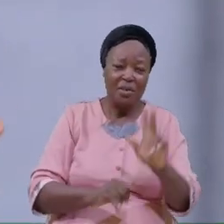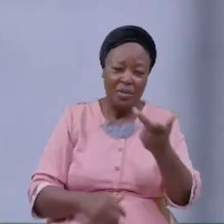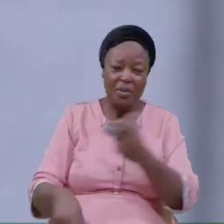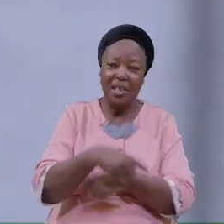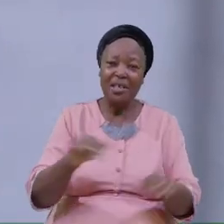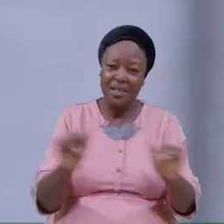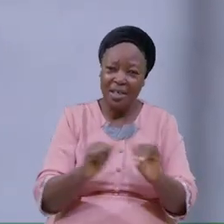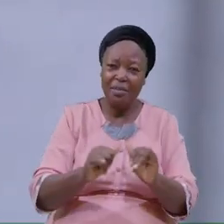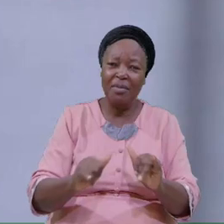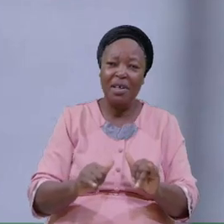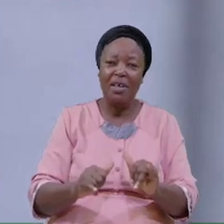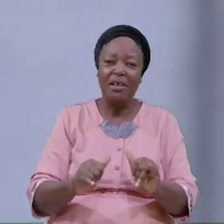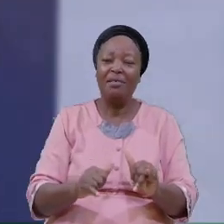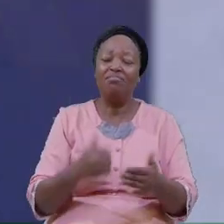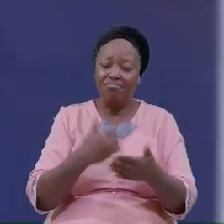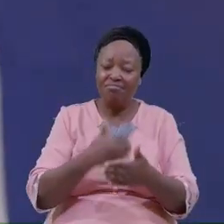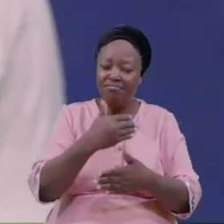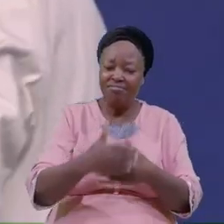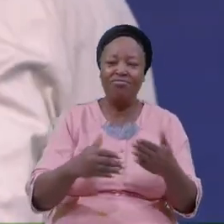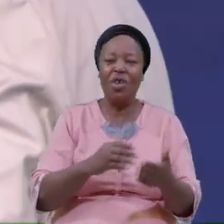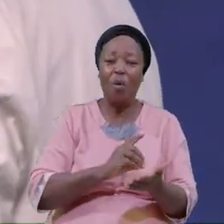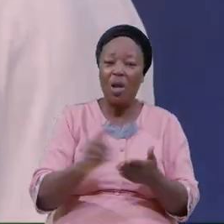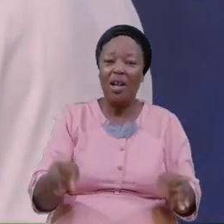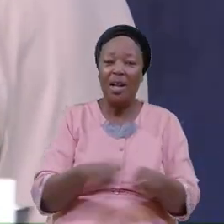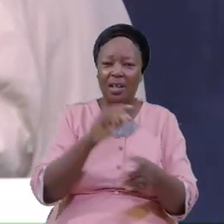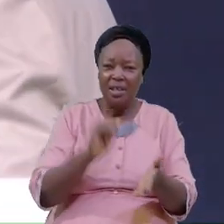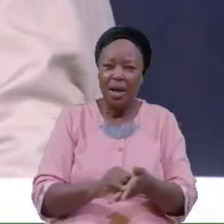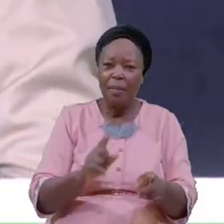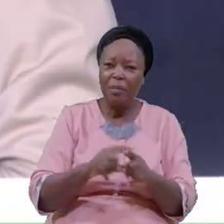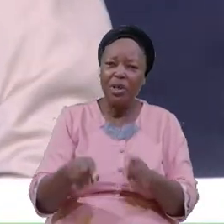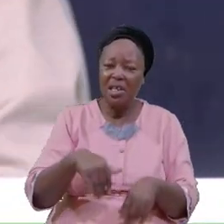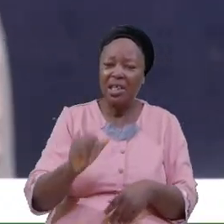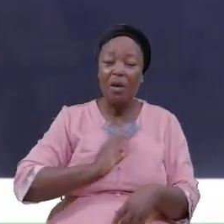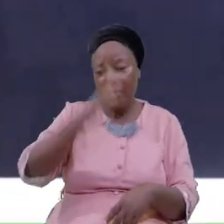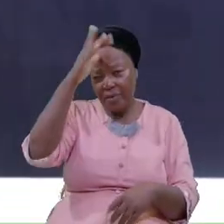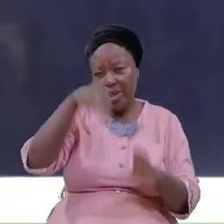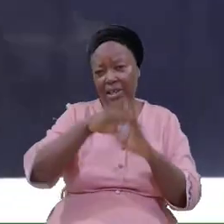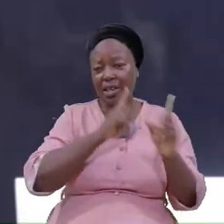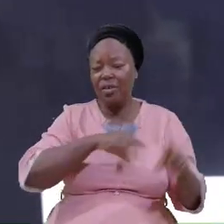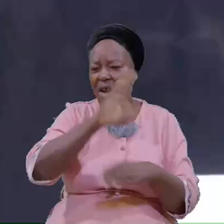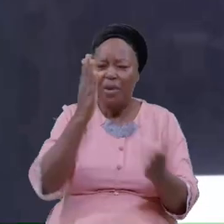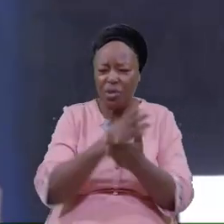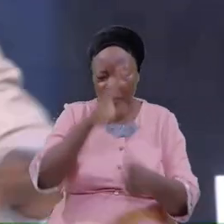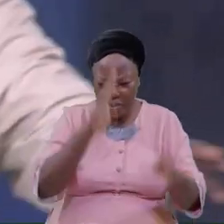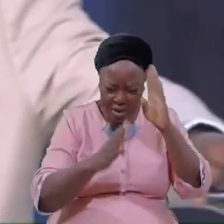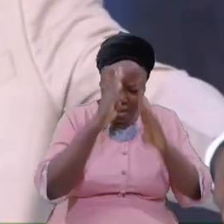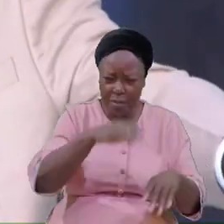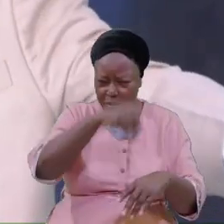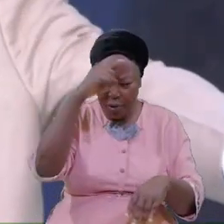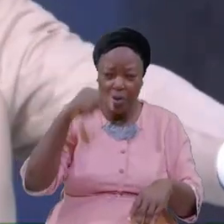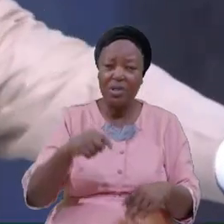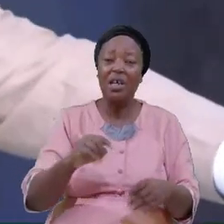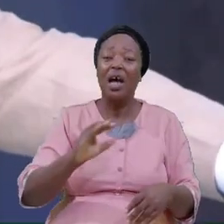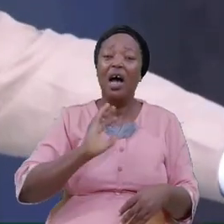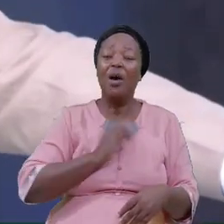Following week, like la that. Semaine suivante, la même chose. But I never stopped. Mais je n'ai jamais cessé. Because I was purged. Parce que j'étais purgé. Of anger, de